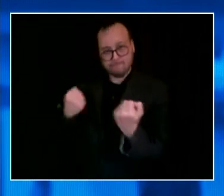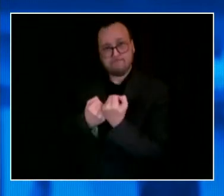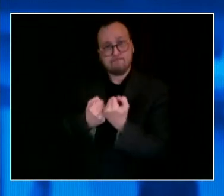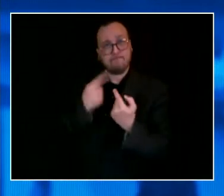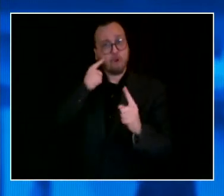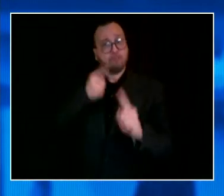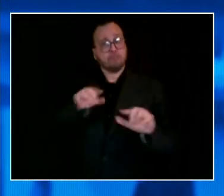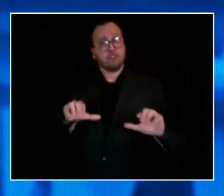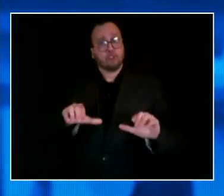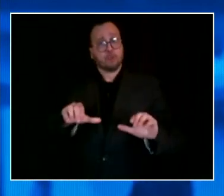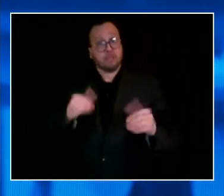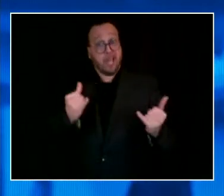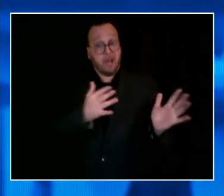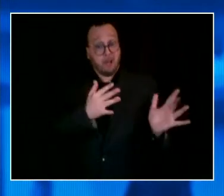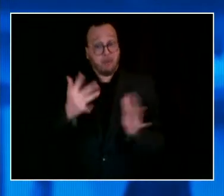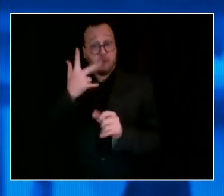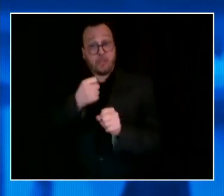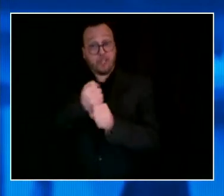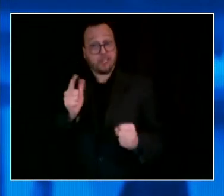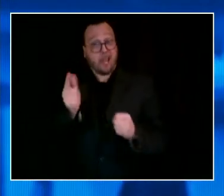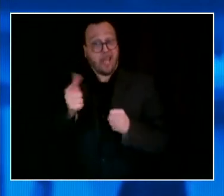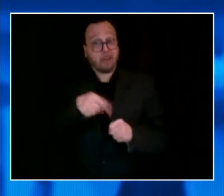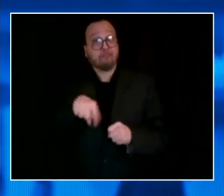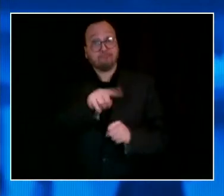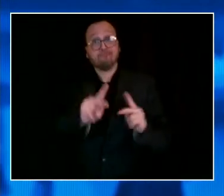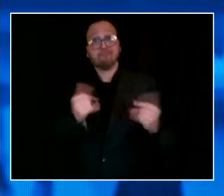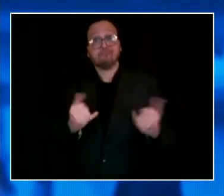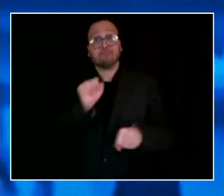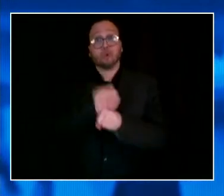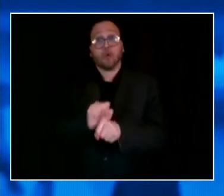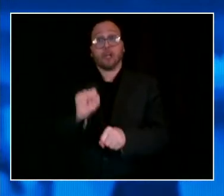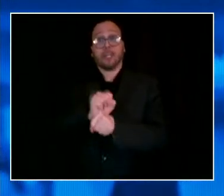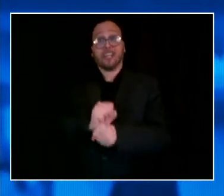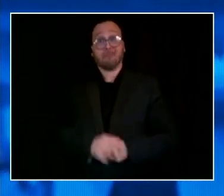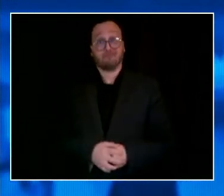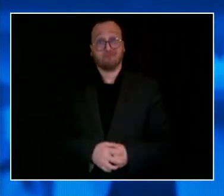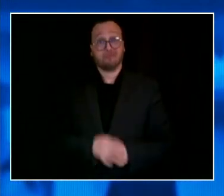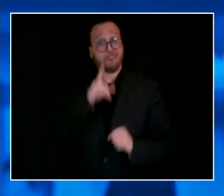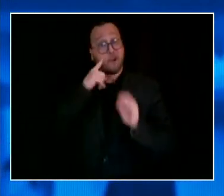working. Just ask Antonio Durham.